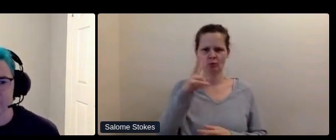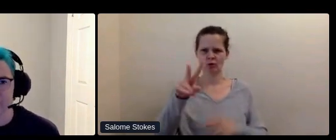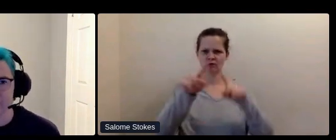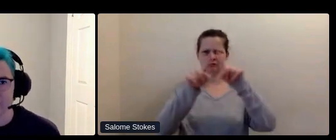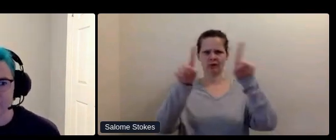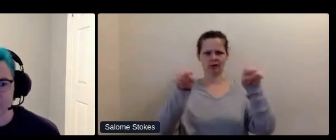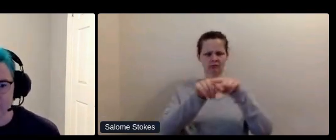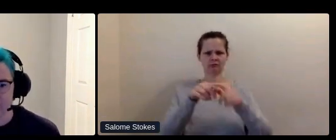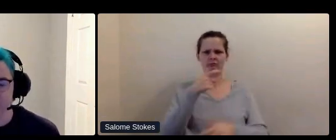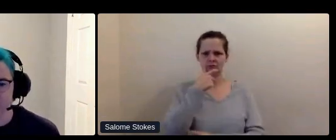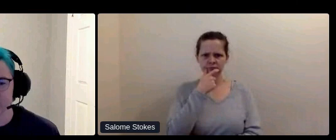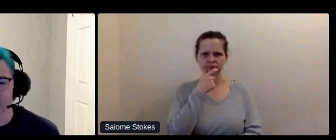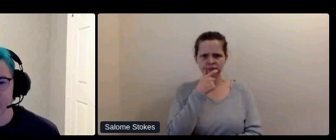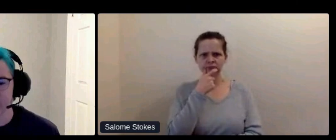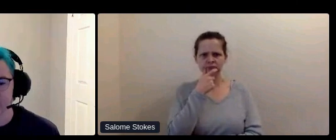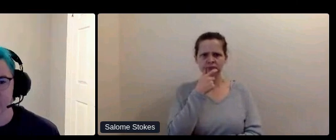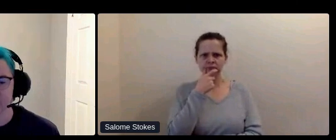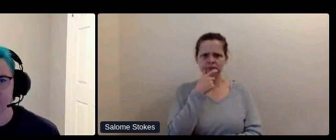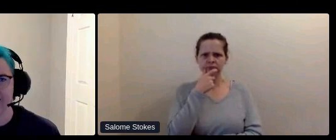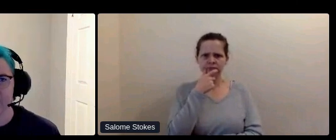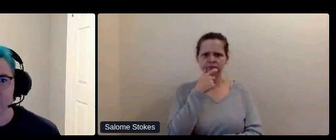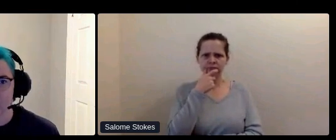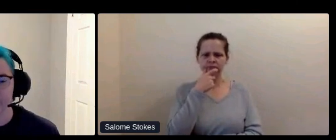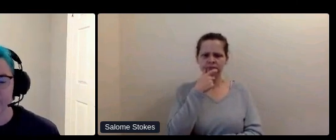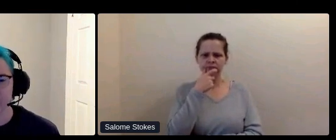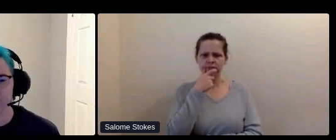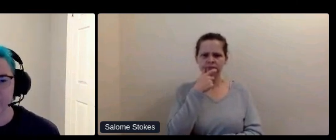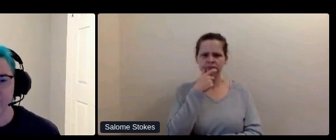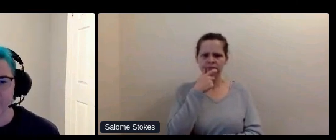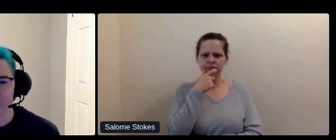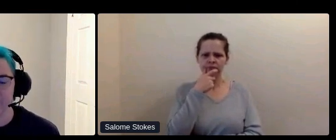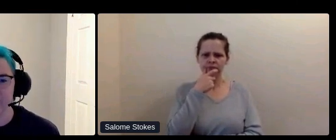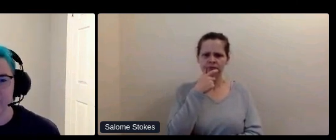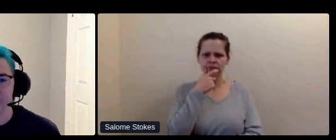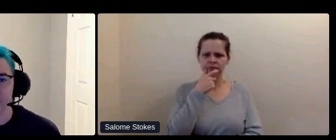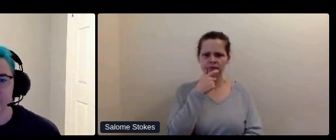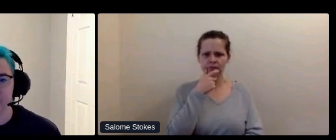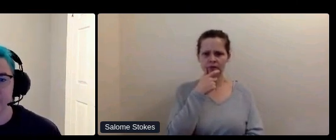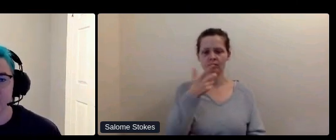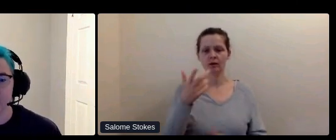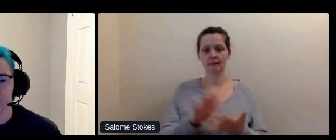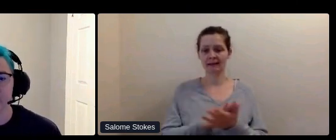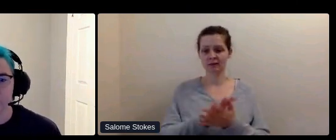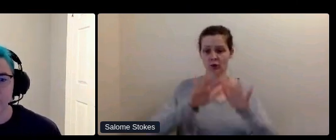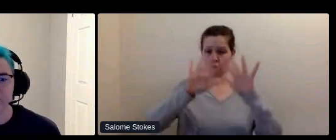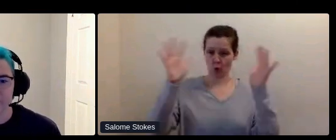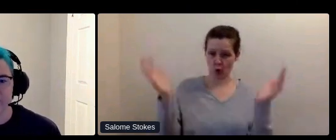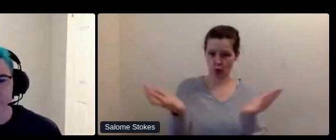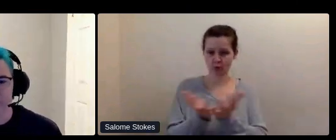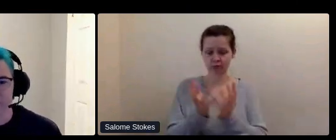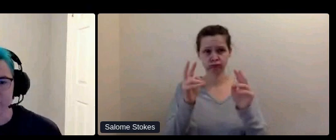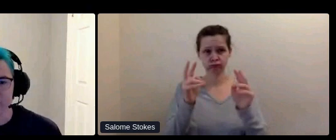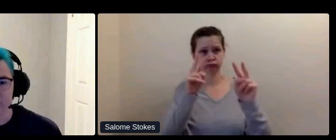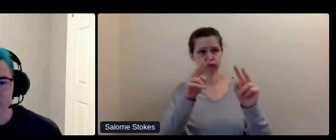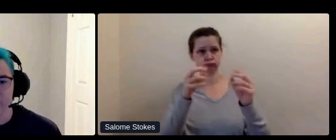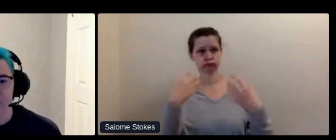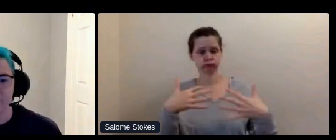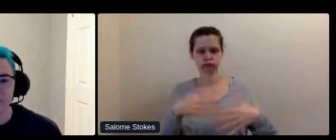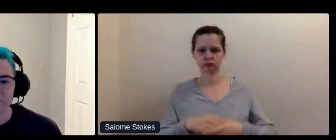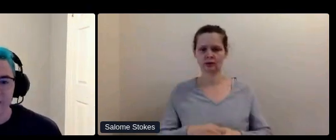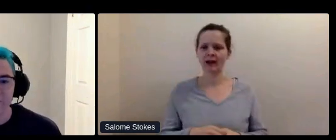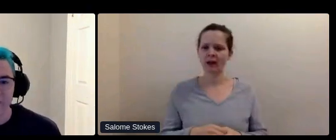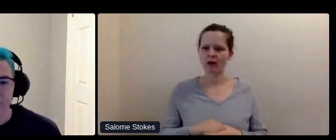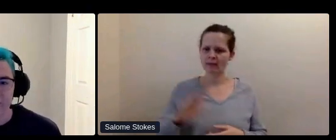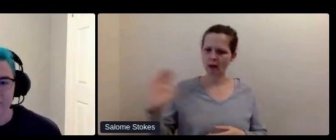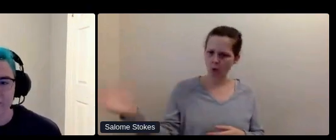things, that experience of having a global phenomenon happen is something that players want to participate in. If